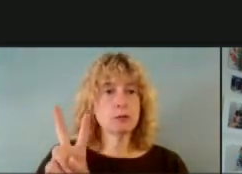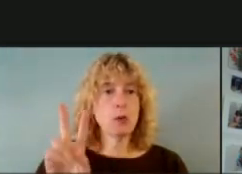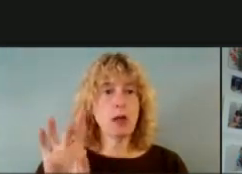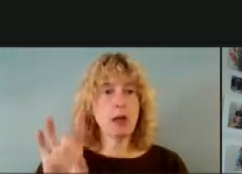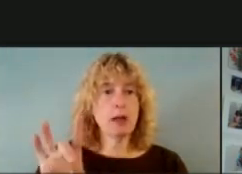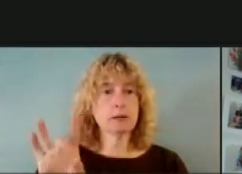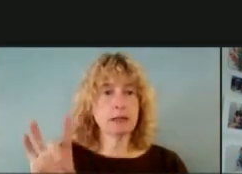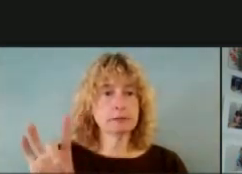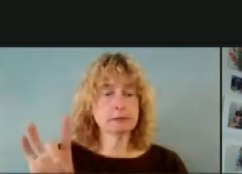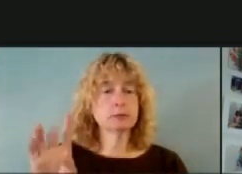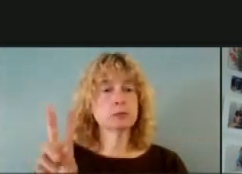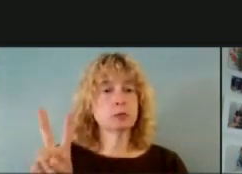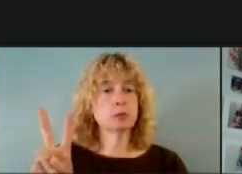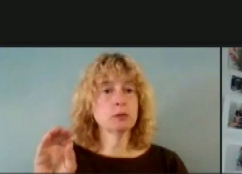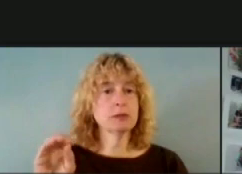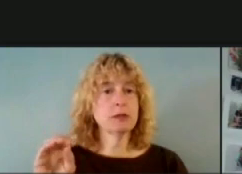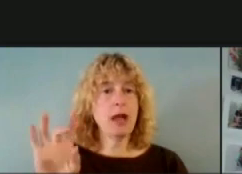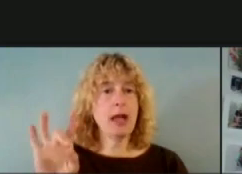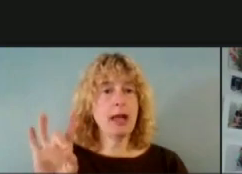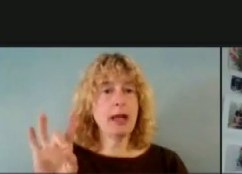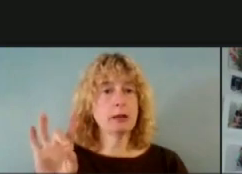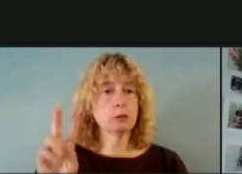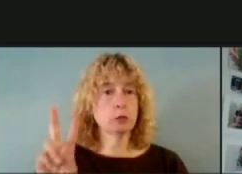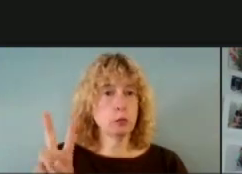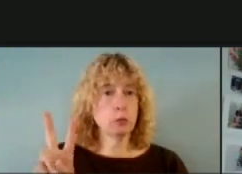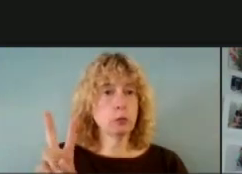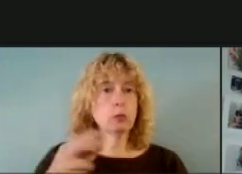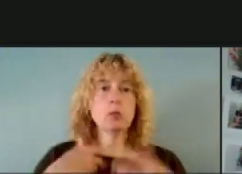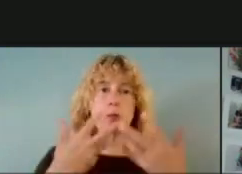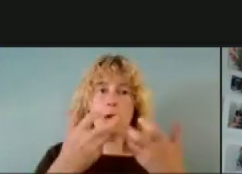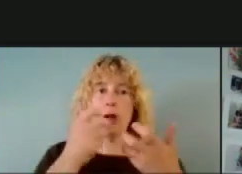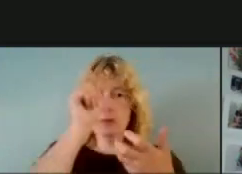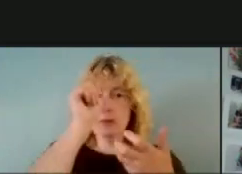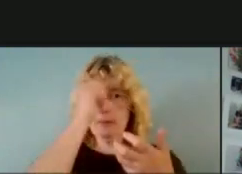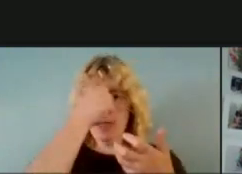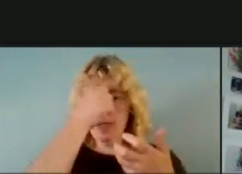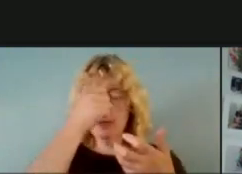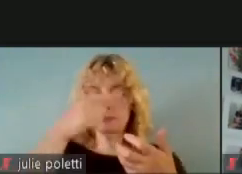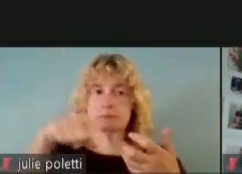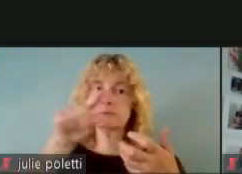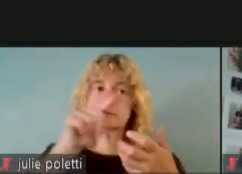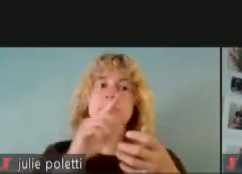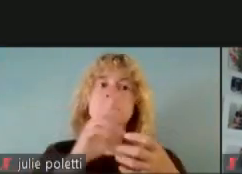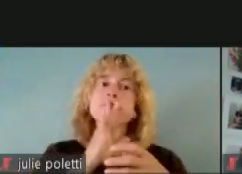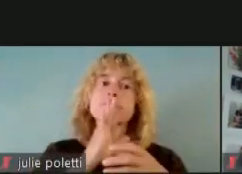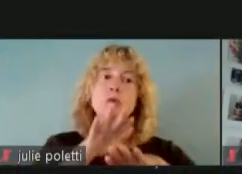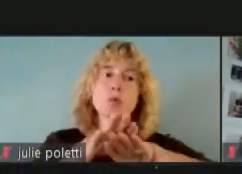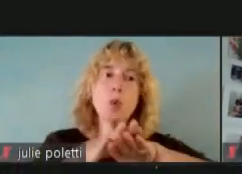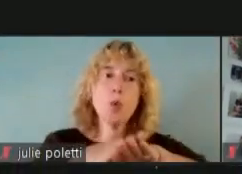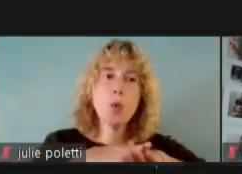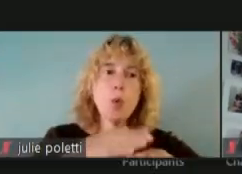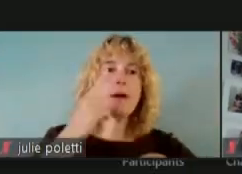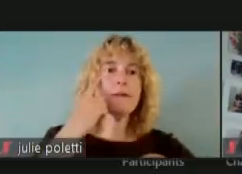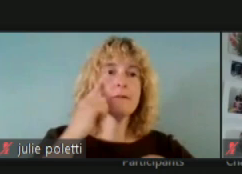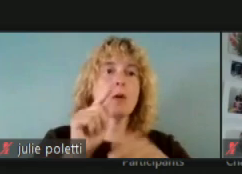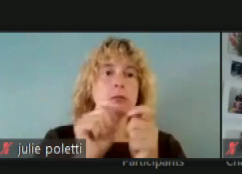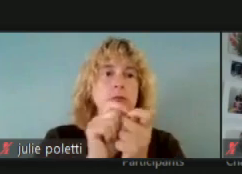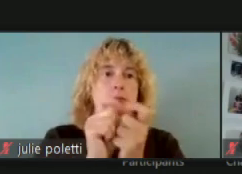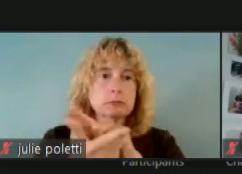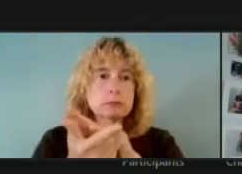313-288-2082. We want to remind everybody to speak slowly for our translators, all of our panelists to please